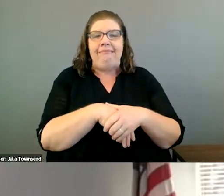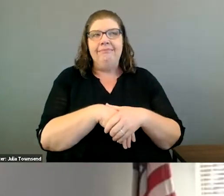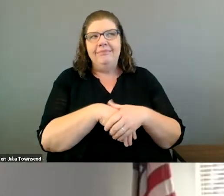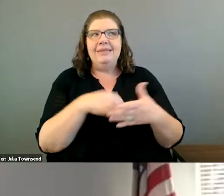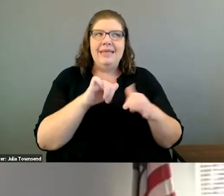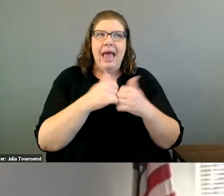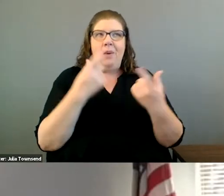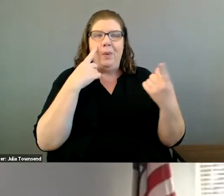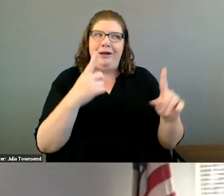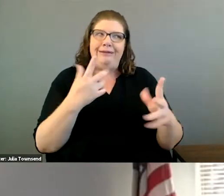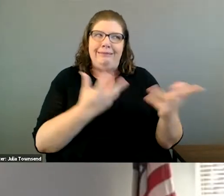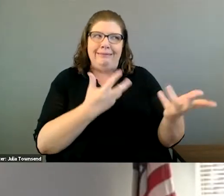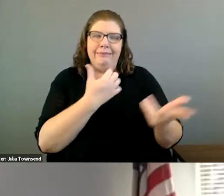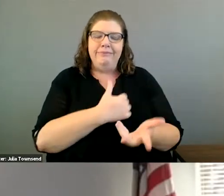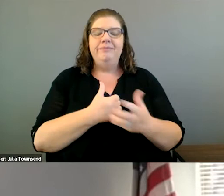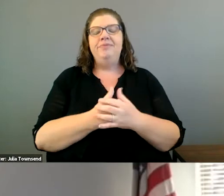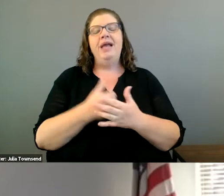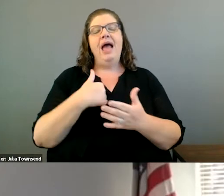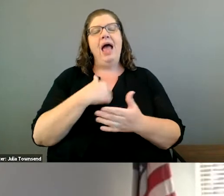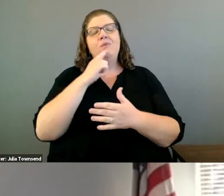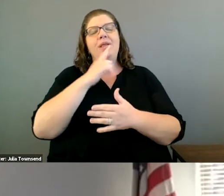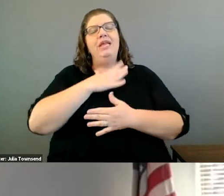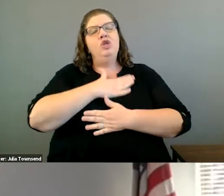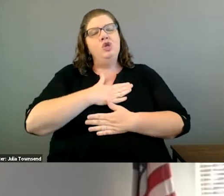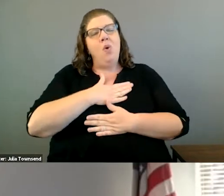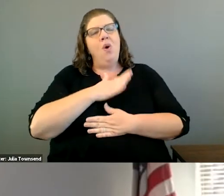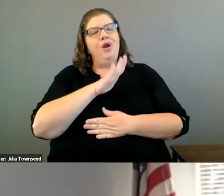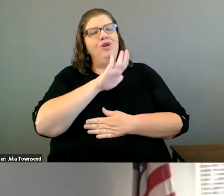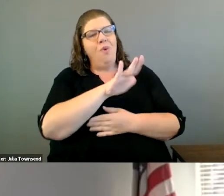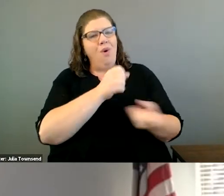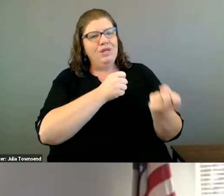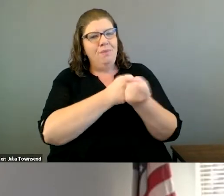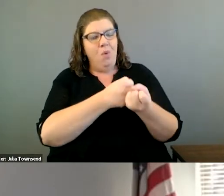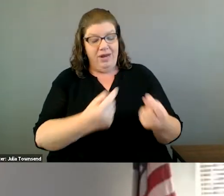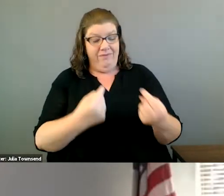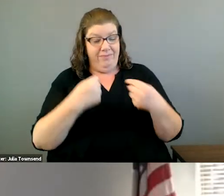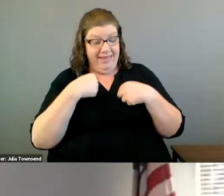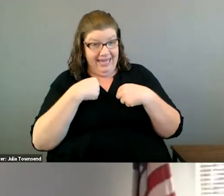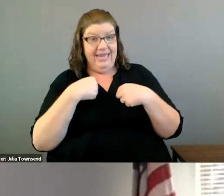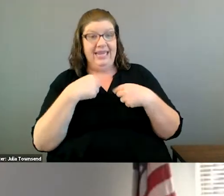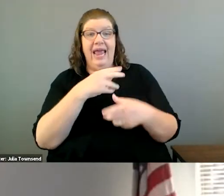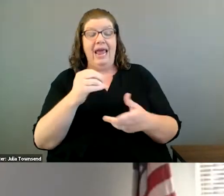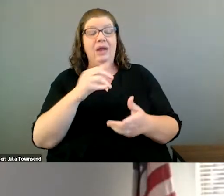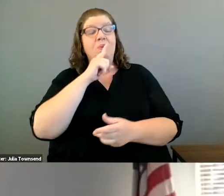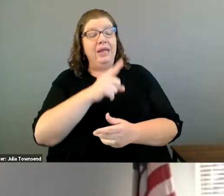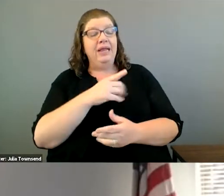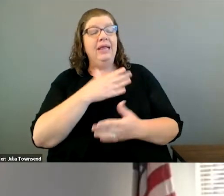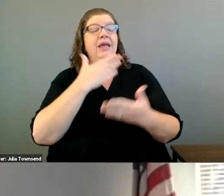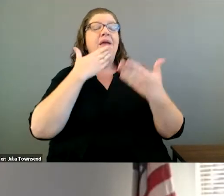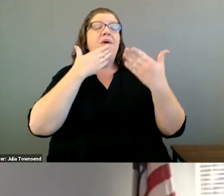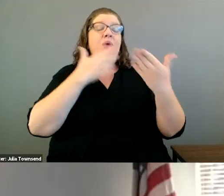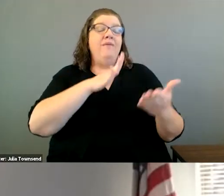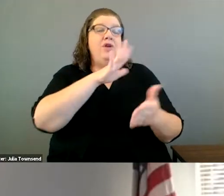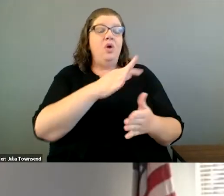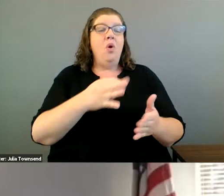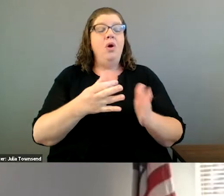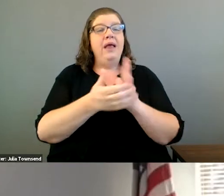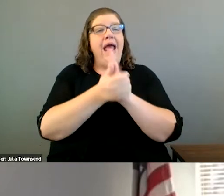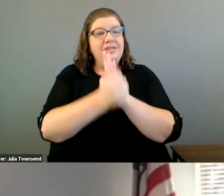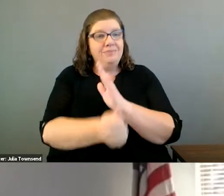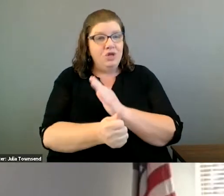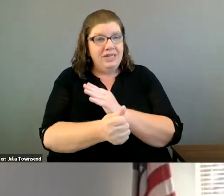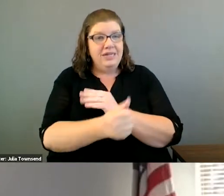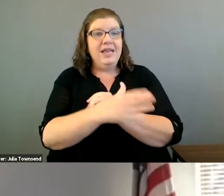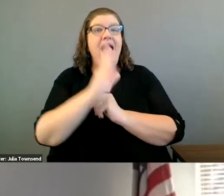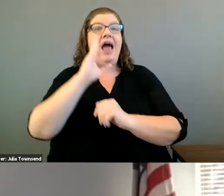us. I've greatly enjoyed your own support of me, and I'm really grateful for your expertise. And I also know